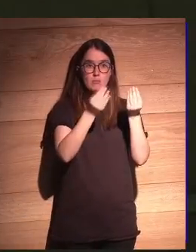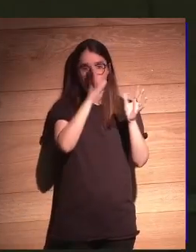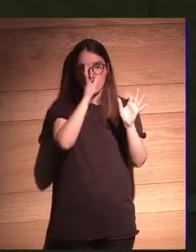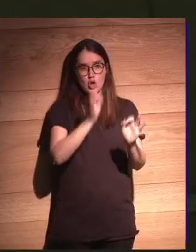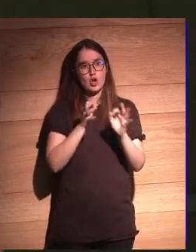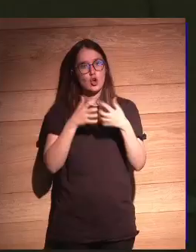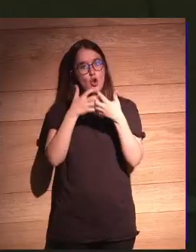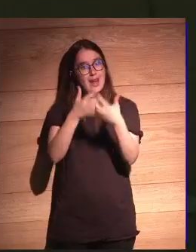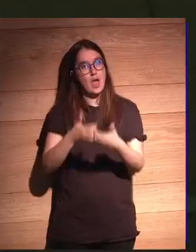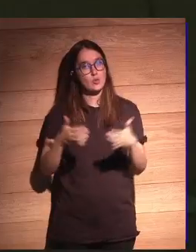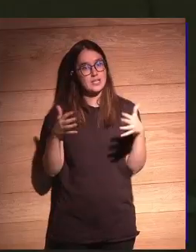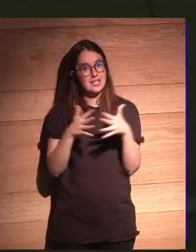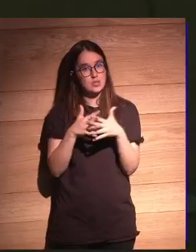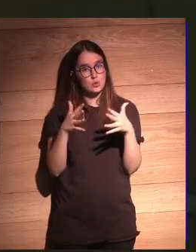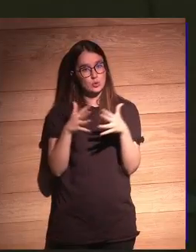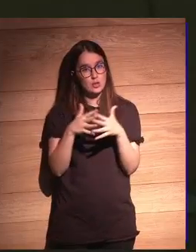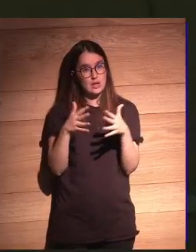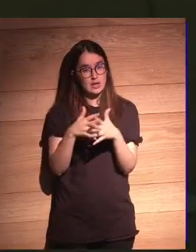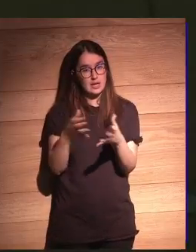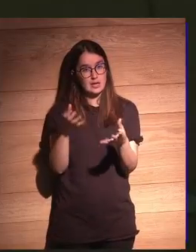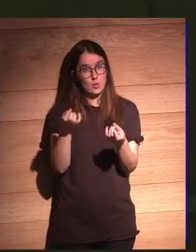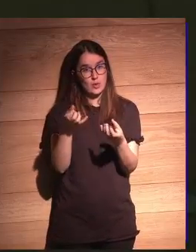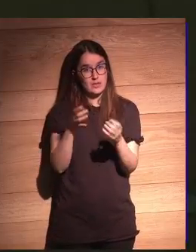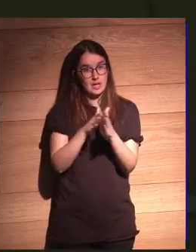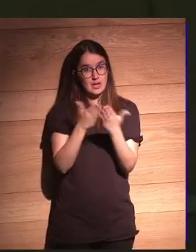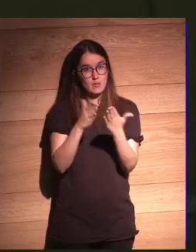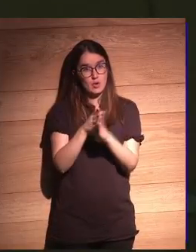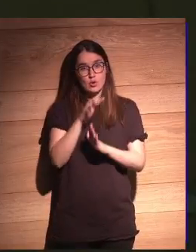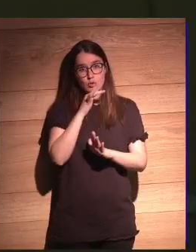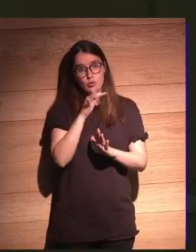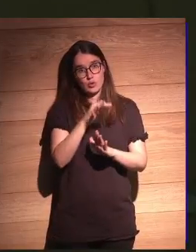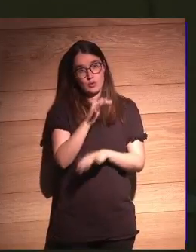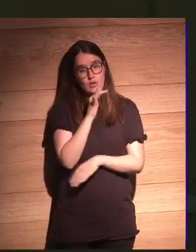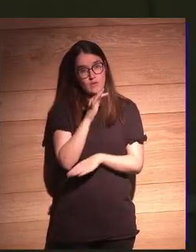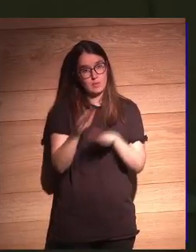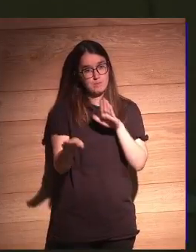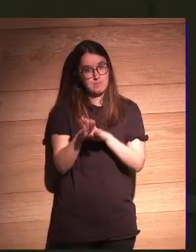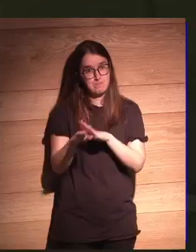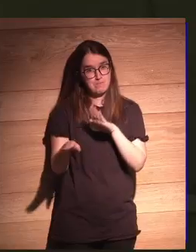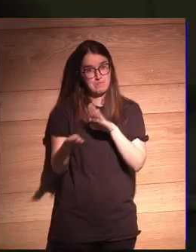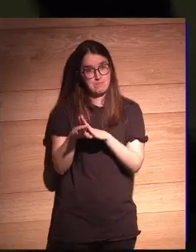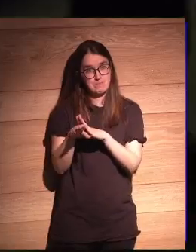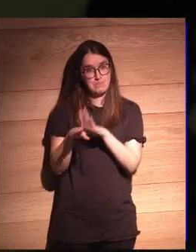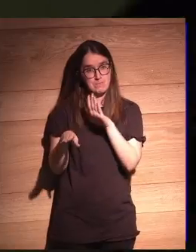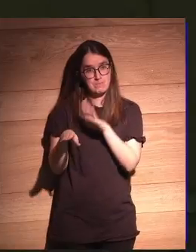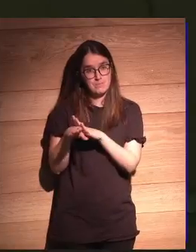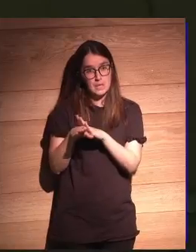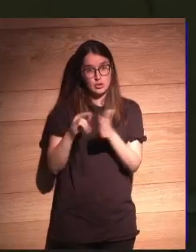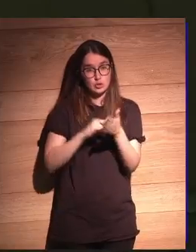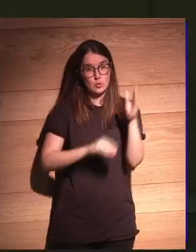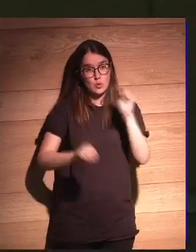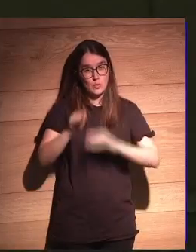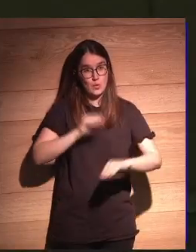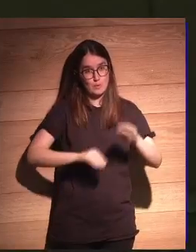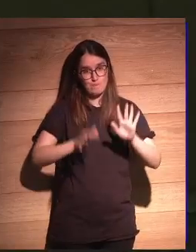certain aspects, but obviously the structural battle, which is that what the book deals with, is still there, and